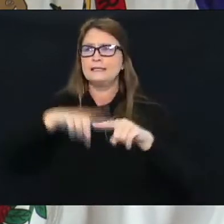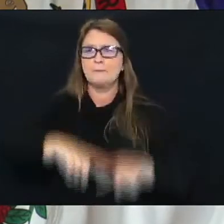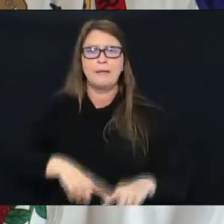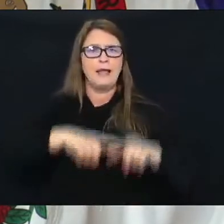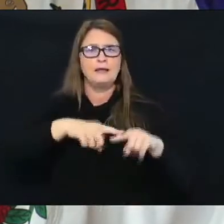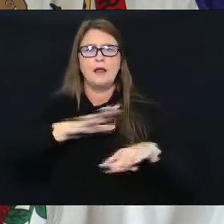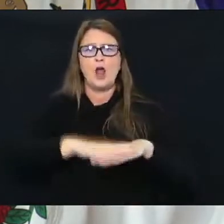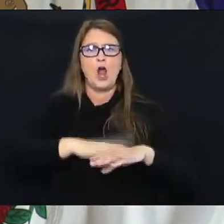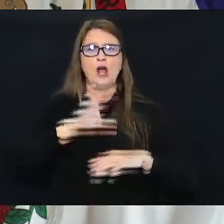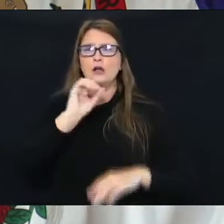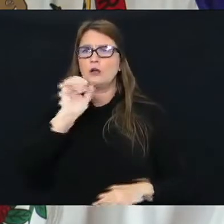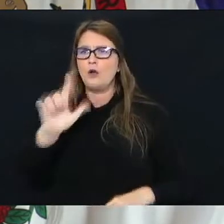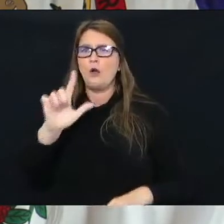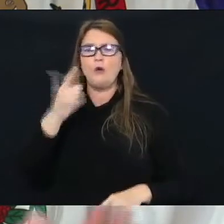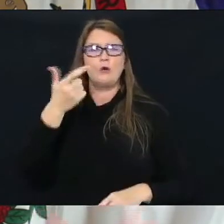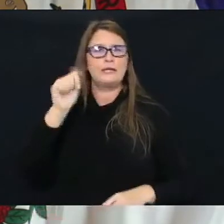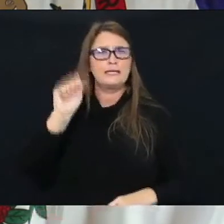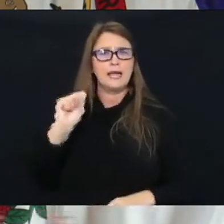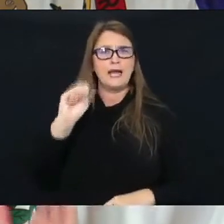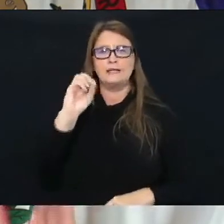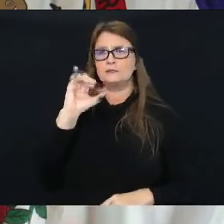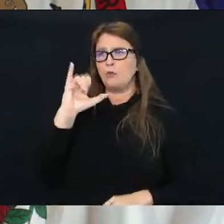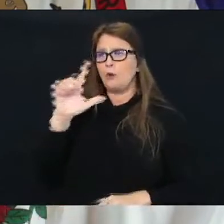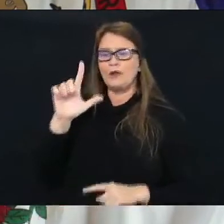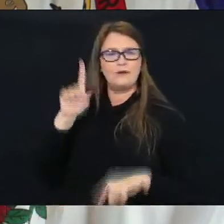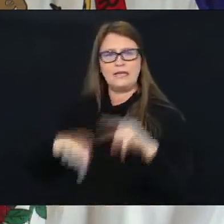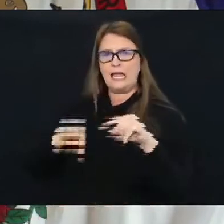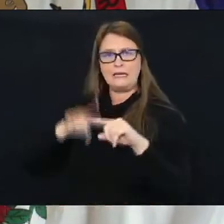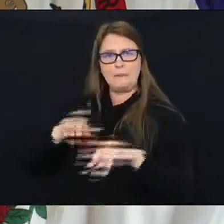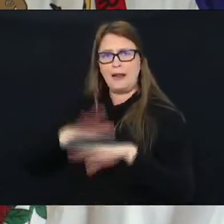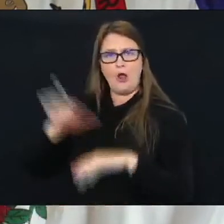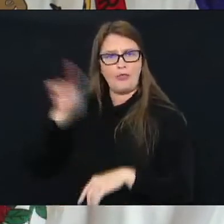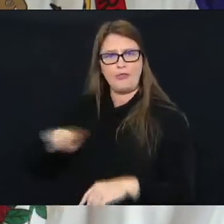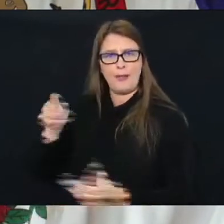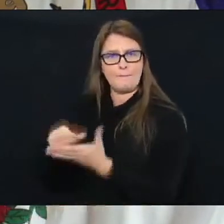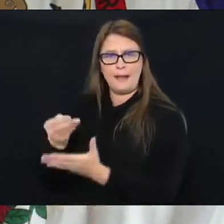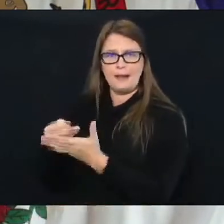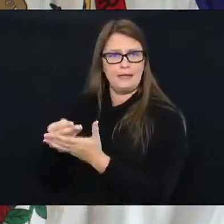on coal and gas and oil. We can't just do that wholeheartedly.